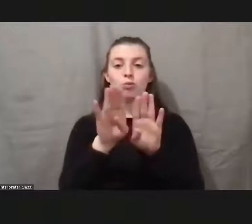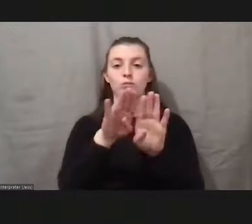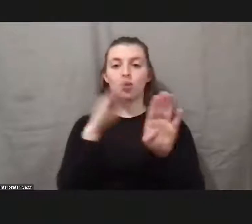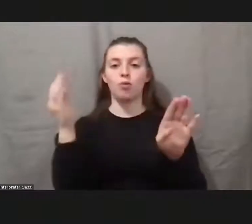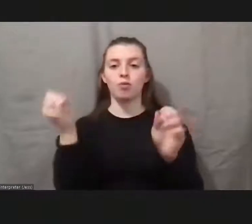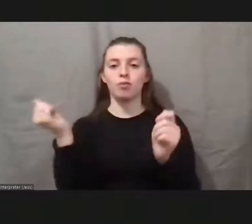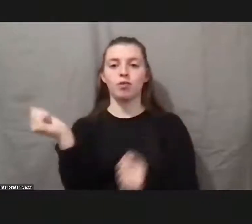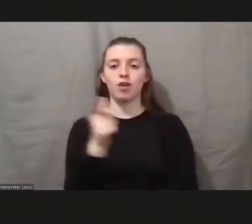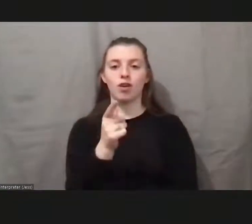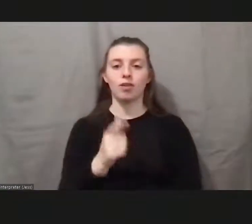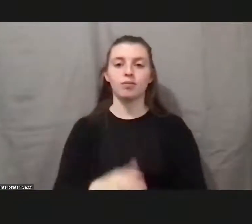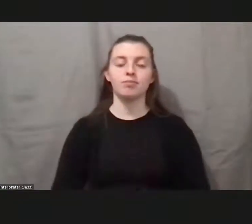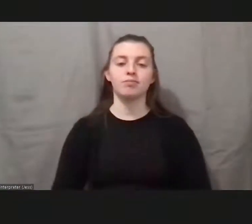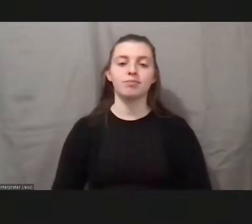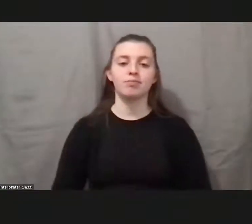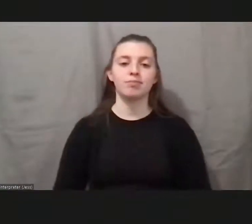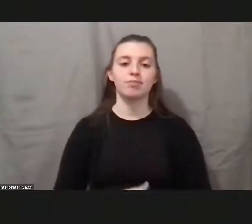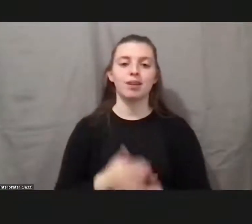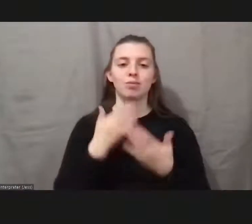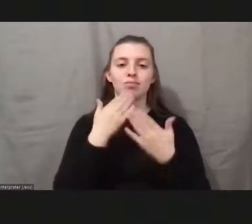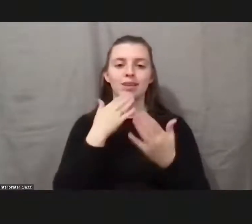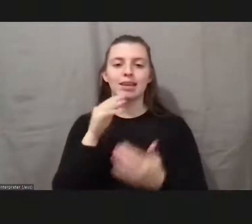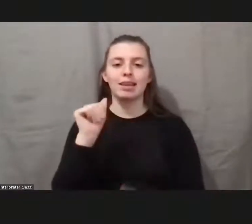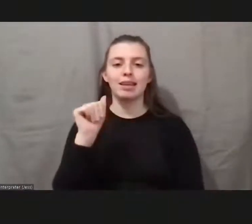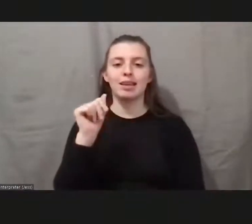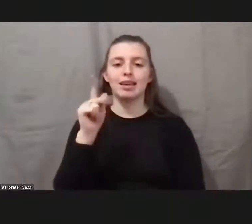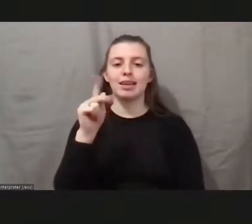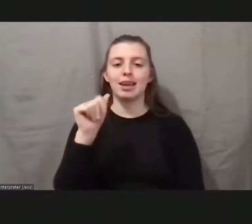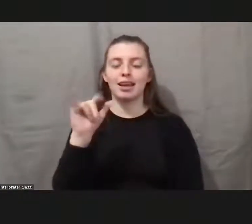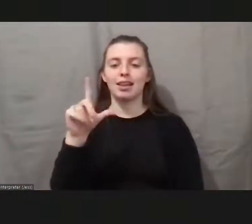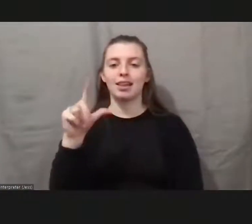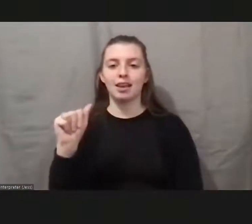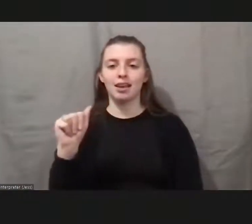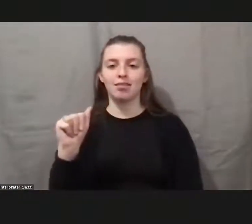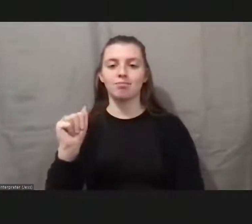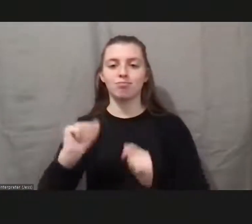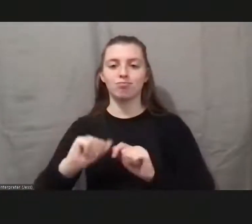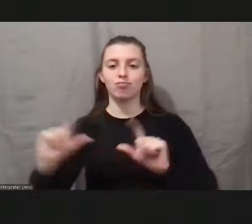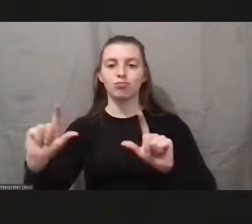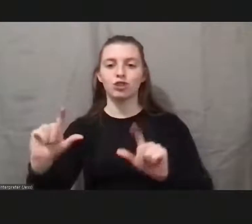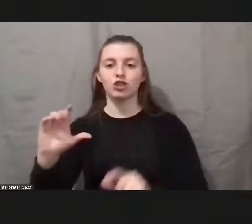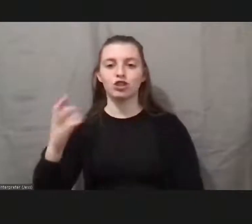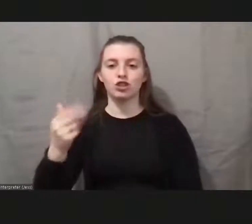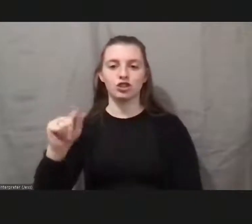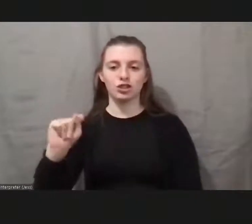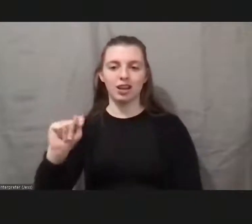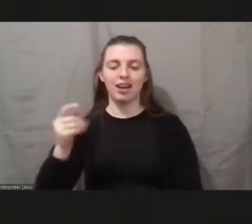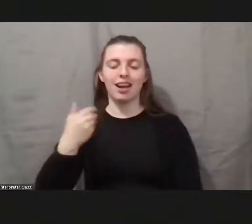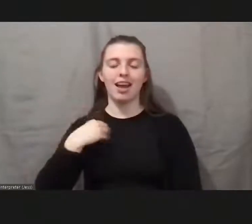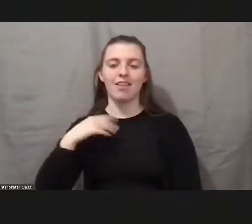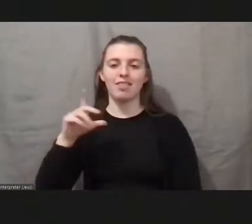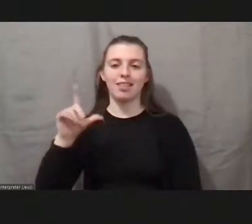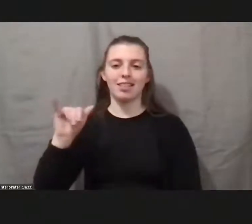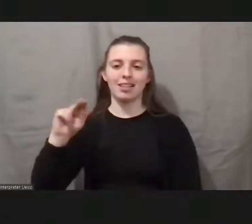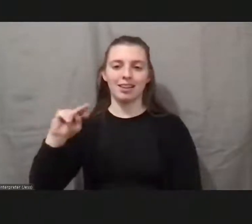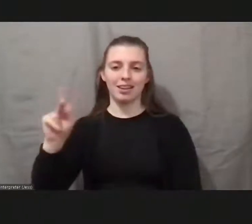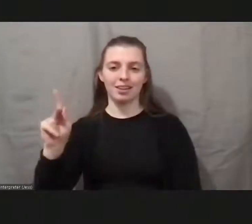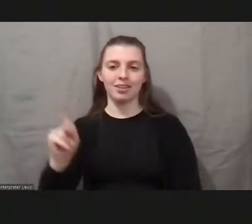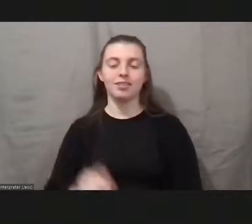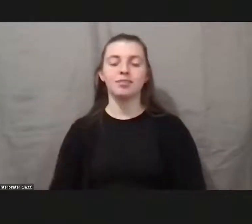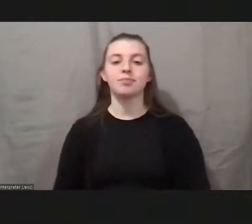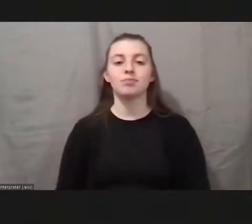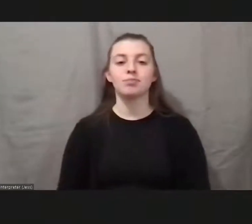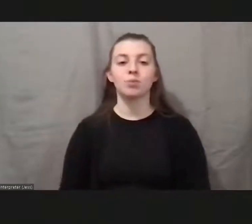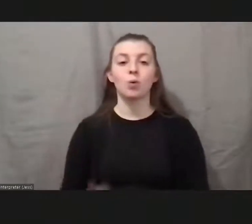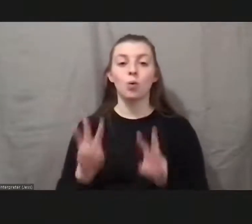for sharing that, Kayla, and the links. I see that pop up. We're providing a workshop called Opening Doors for